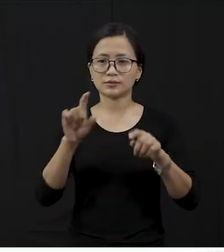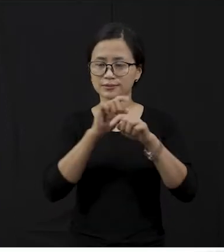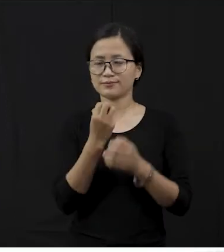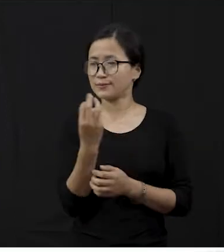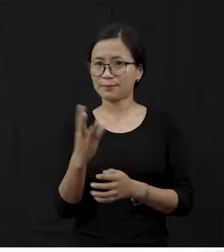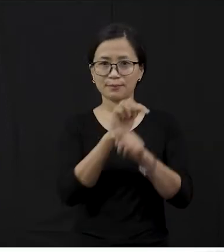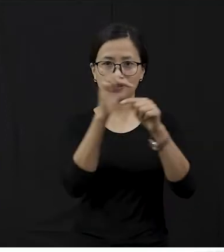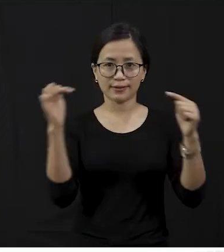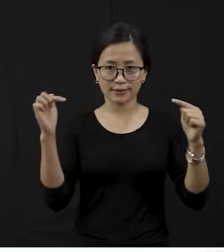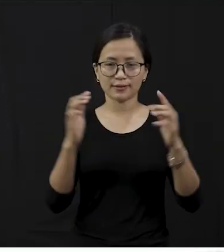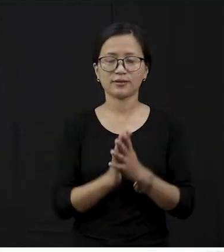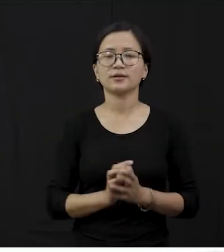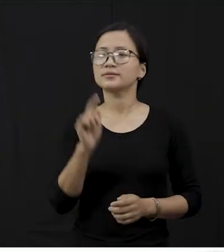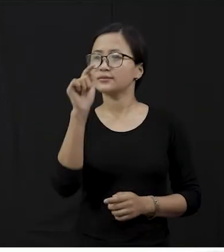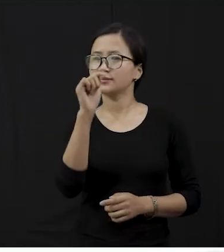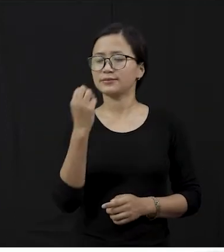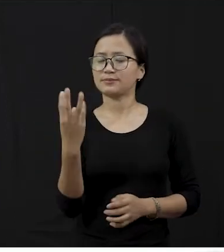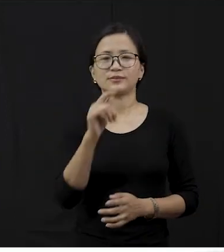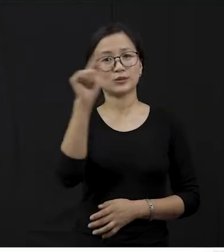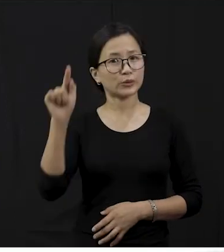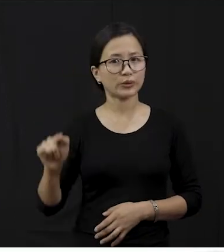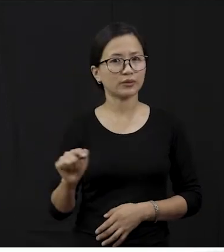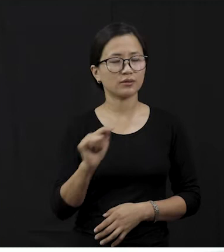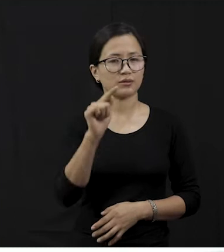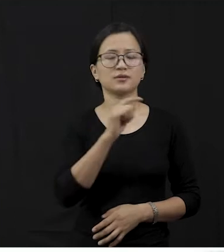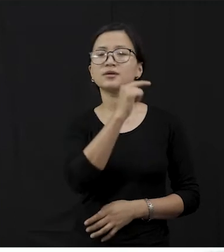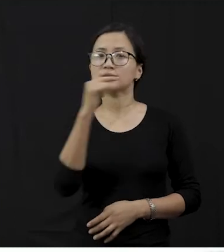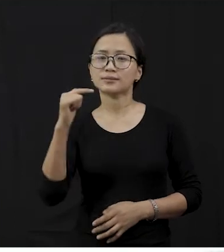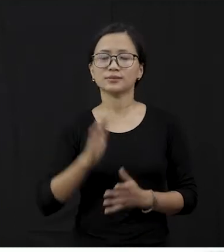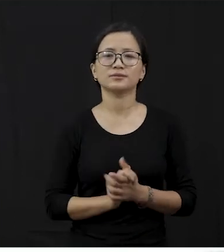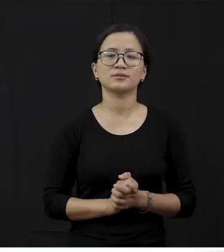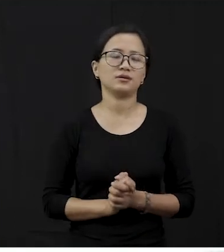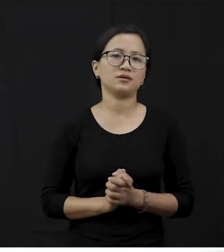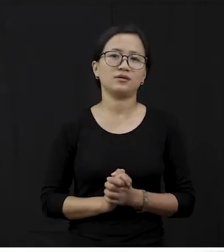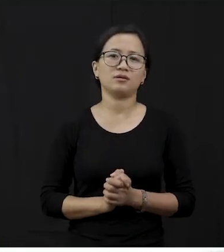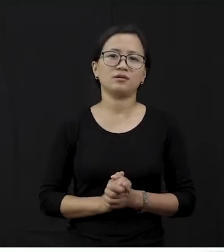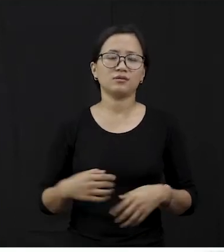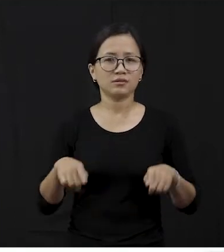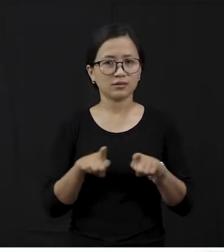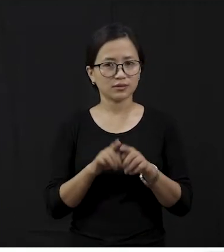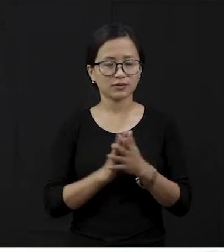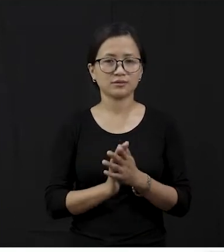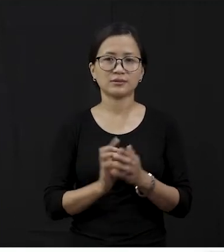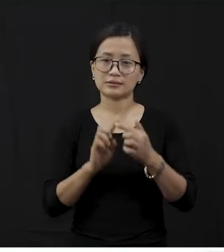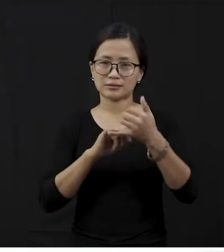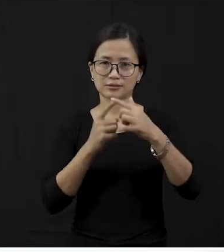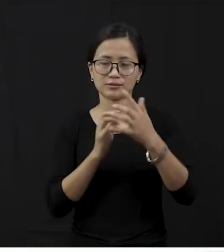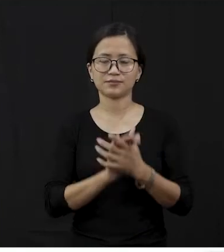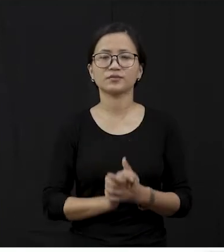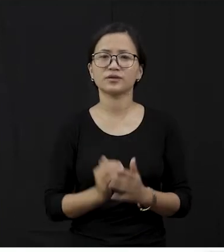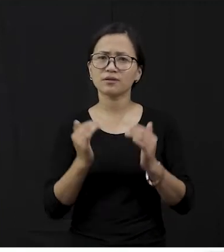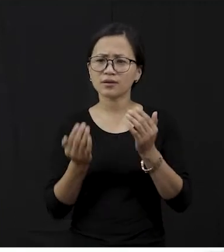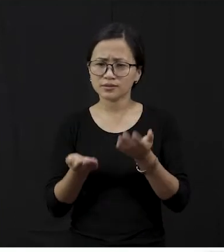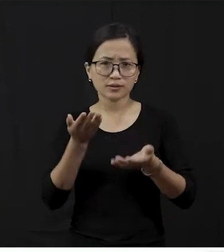the number square. Then subtract 0 from a number and estimate and